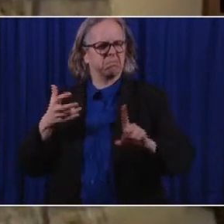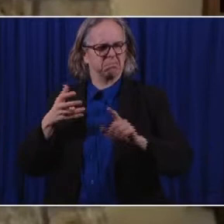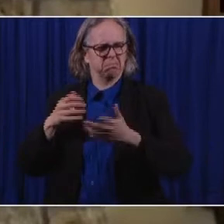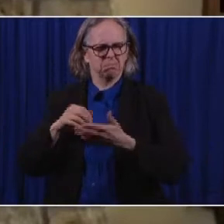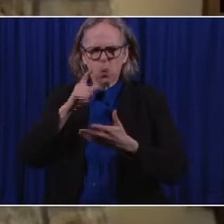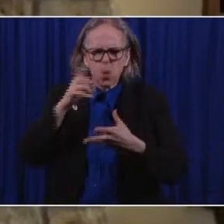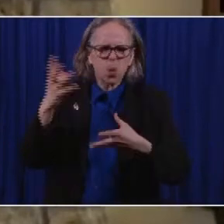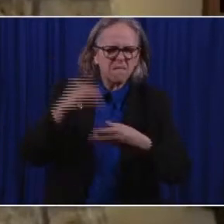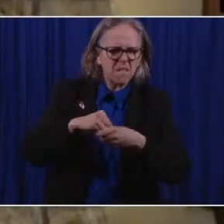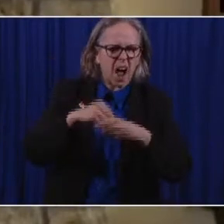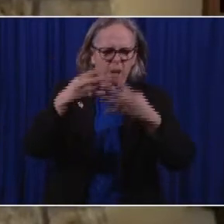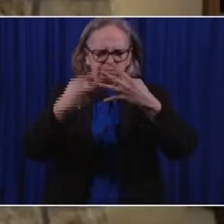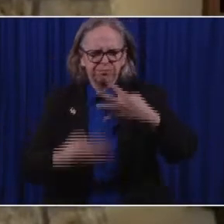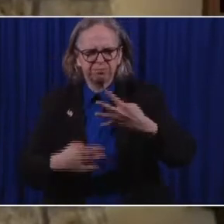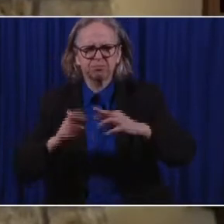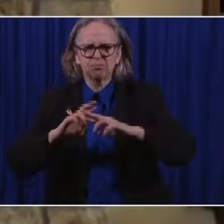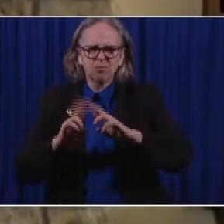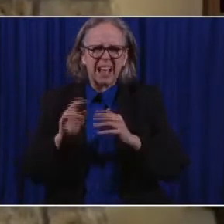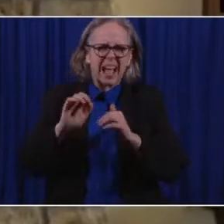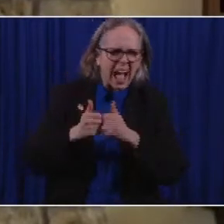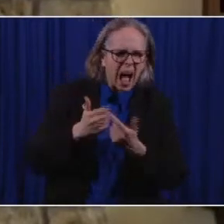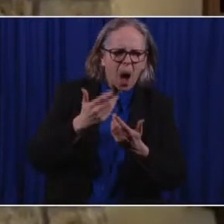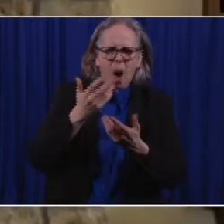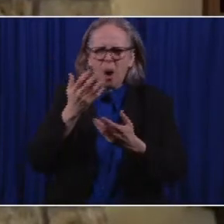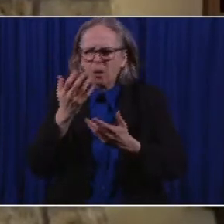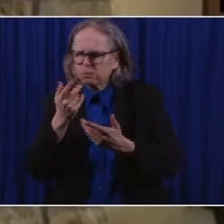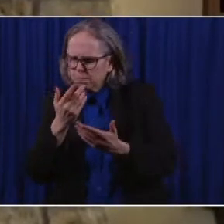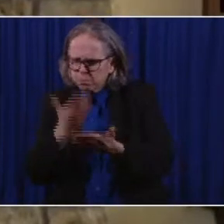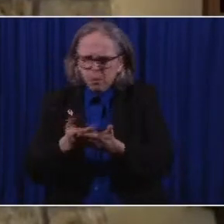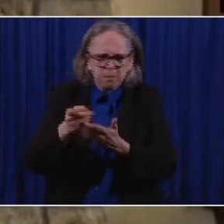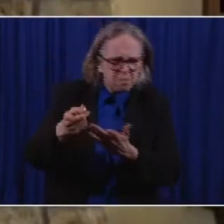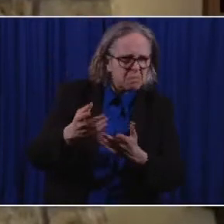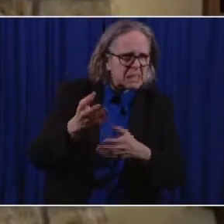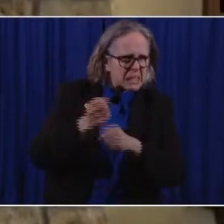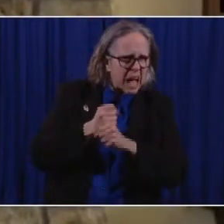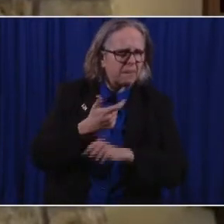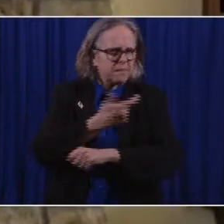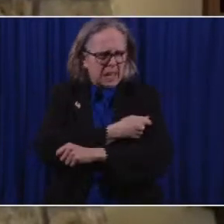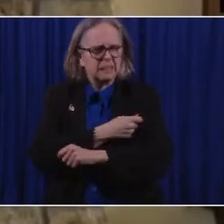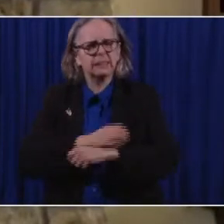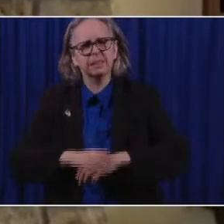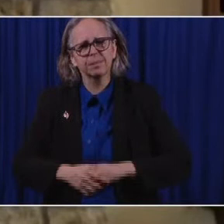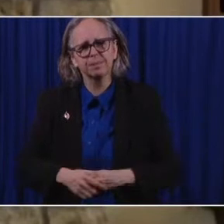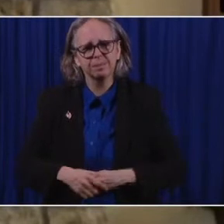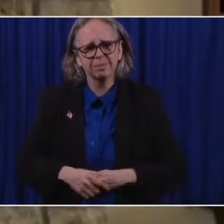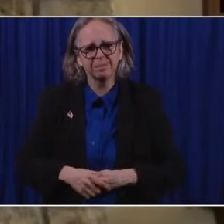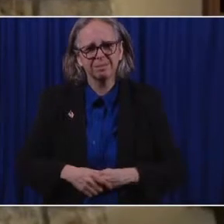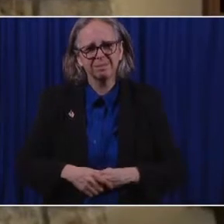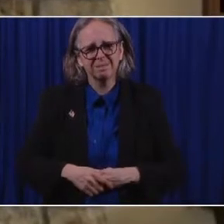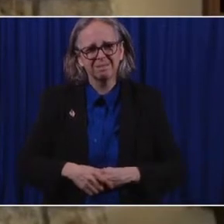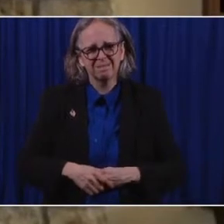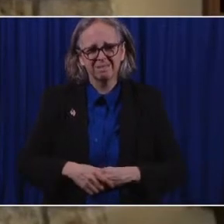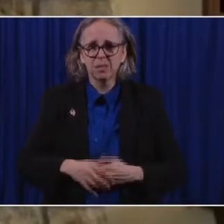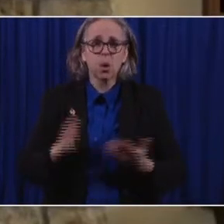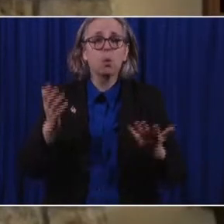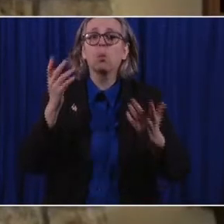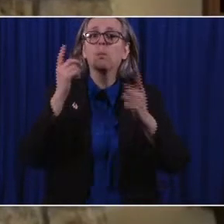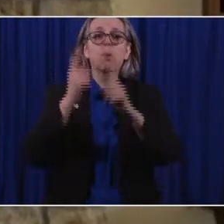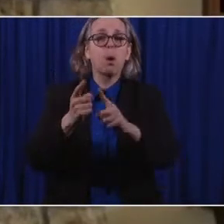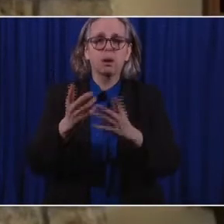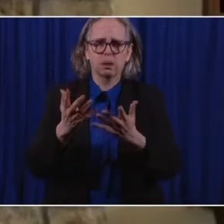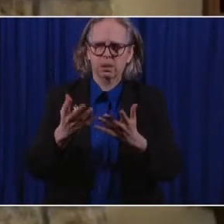people how they qualify for that. And again, we are trying to protect the most vulnerable people with a limited